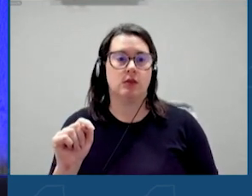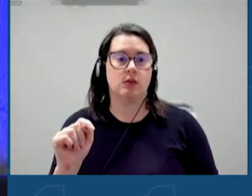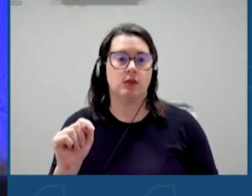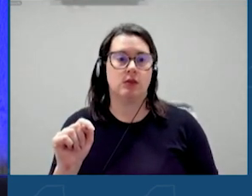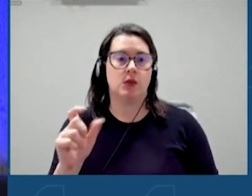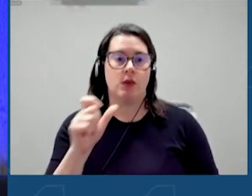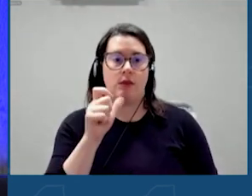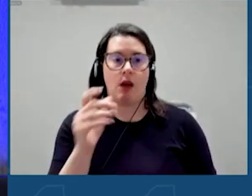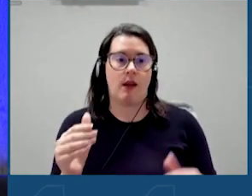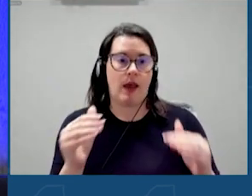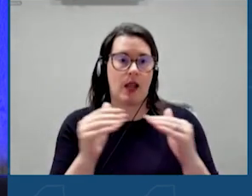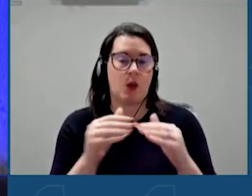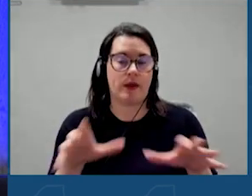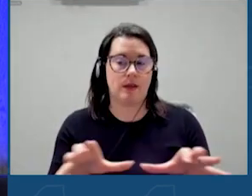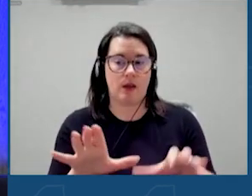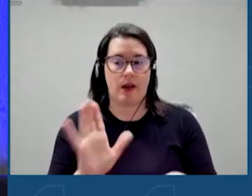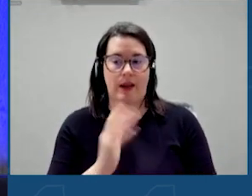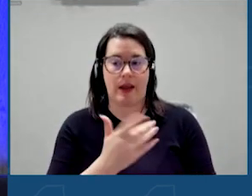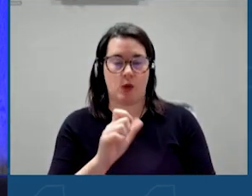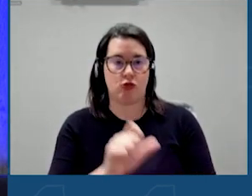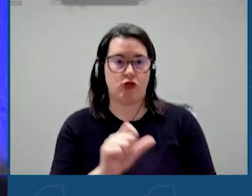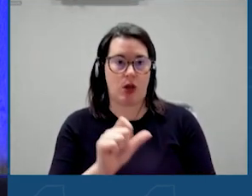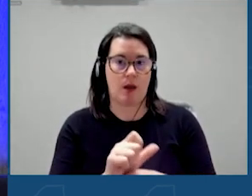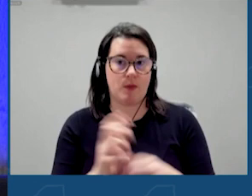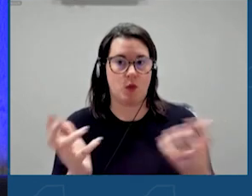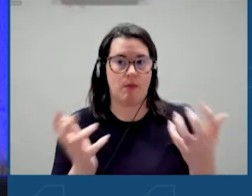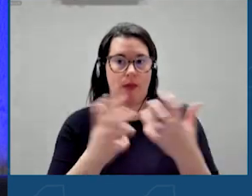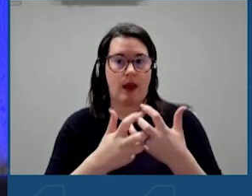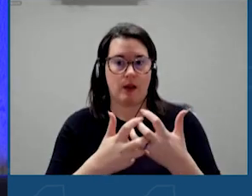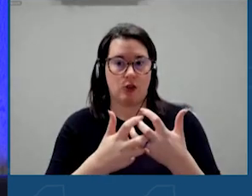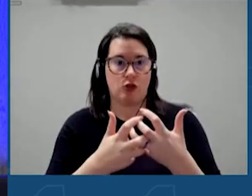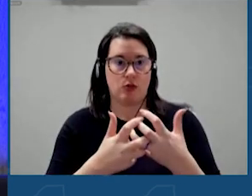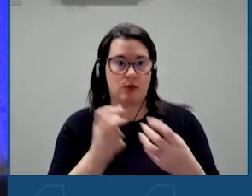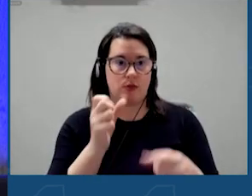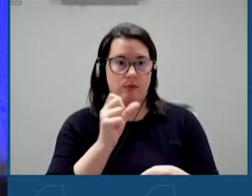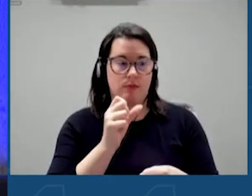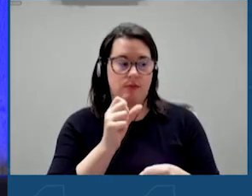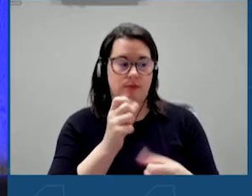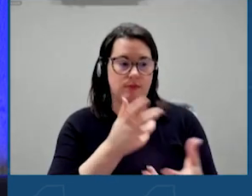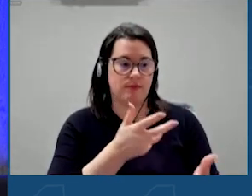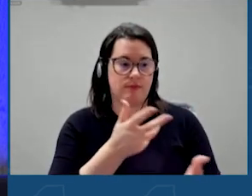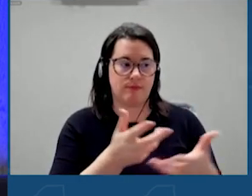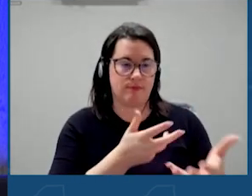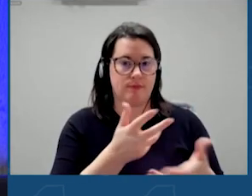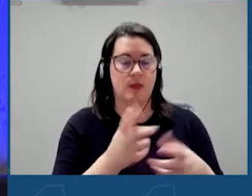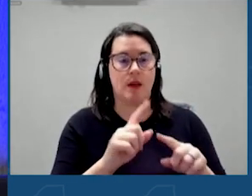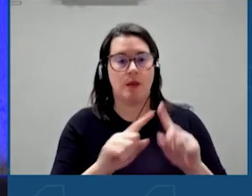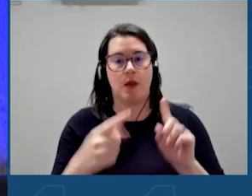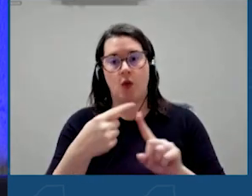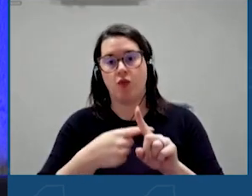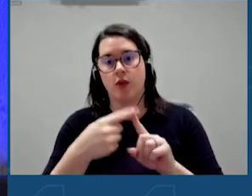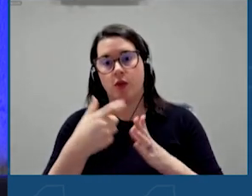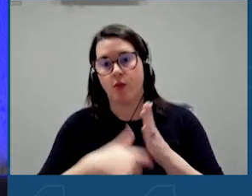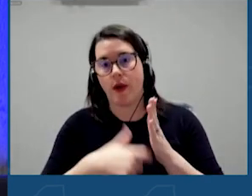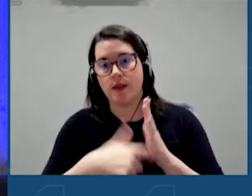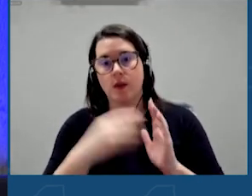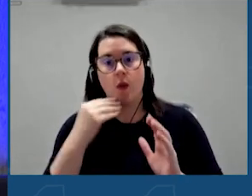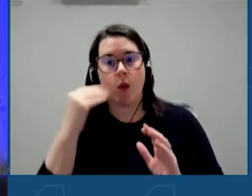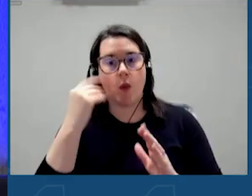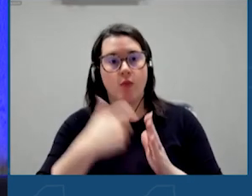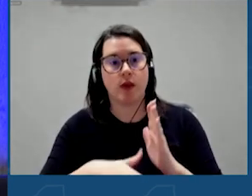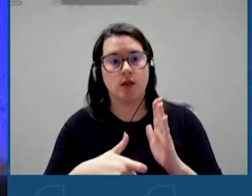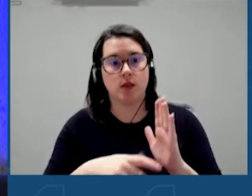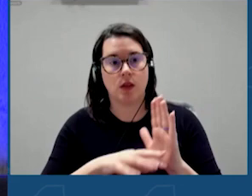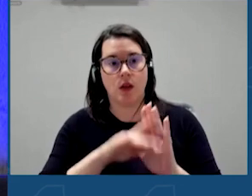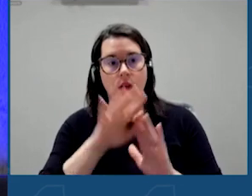adequately done our job there to match the jobs that are created. But also rental prices, home prices, they're all going up. I'm just talking